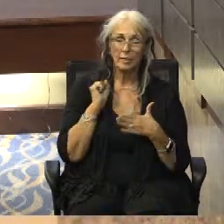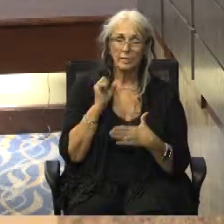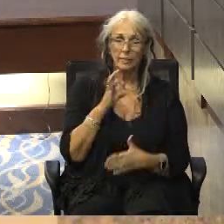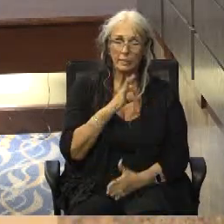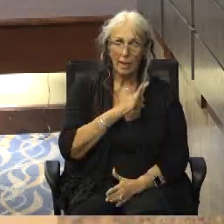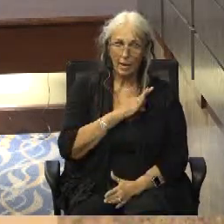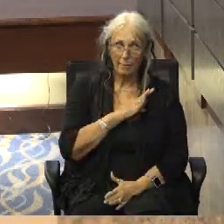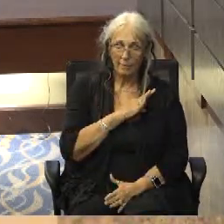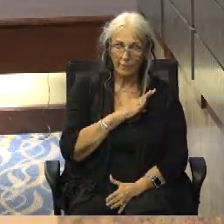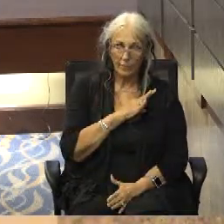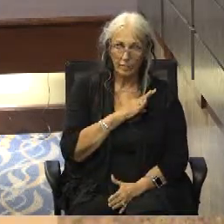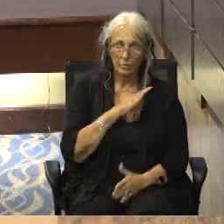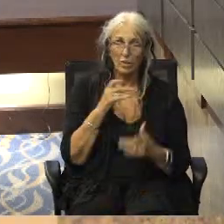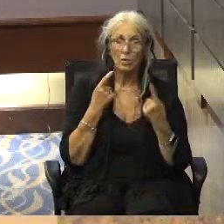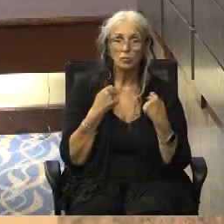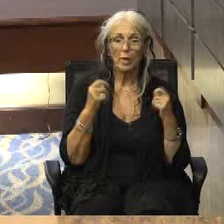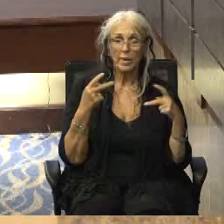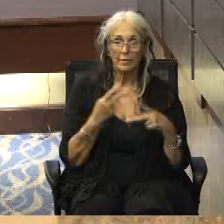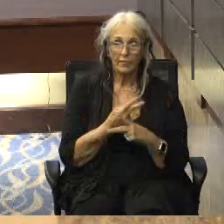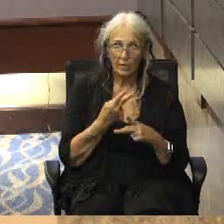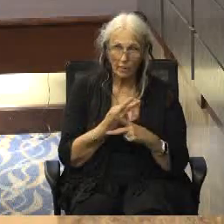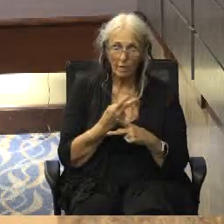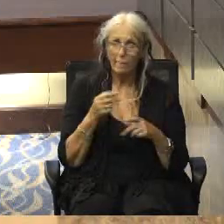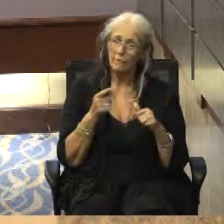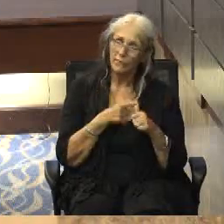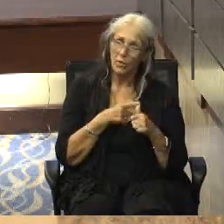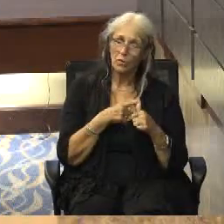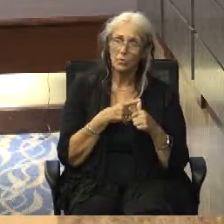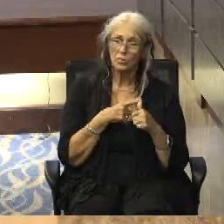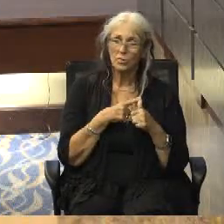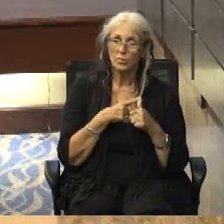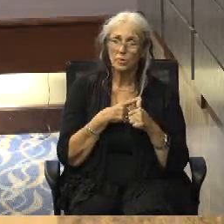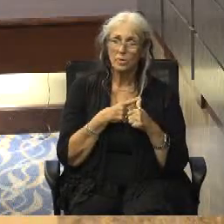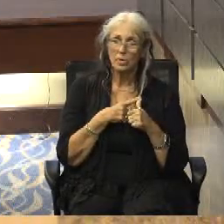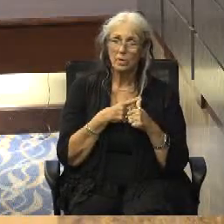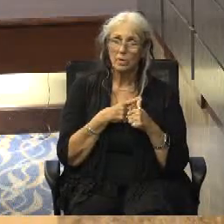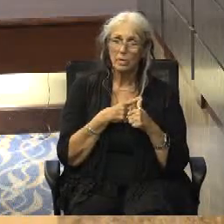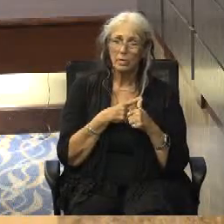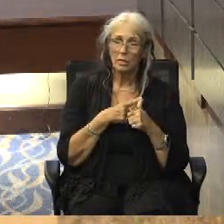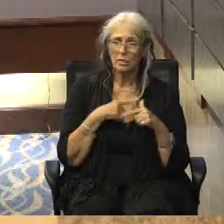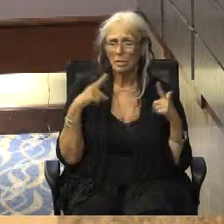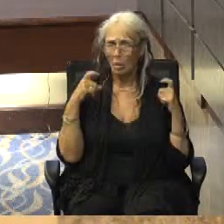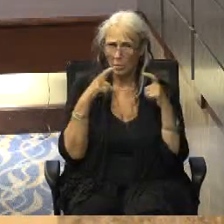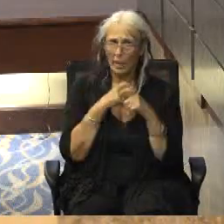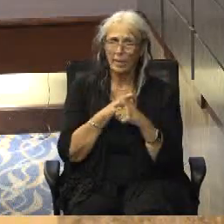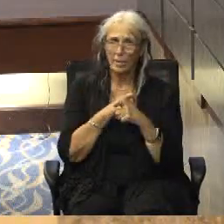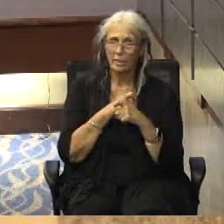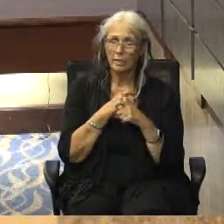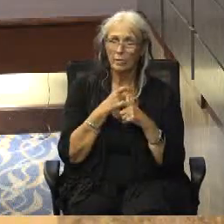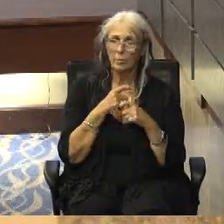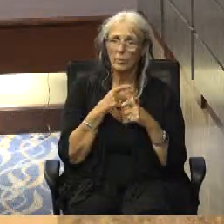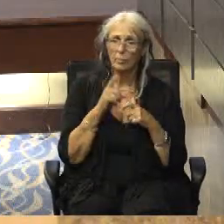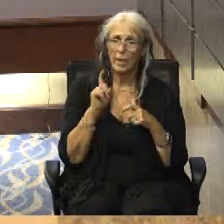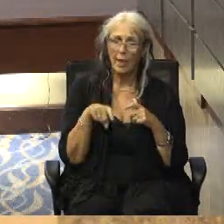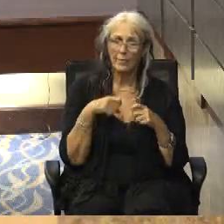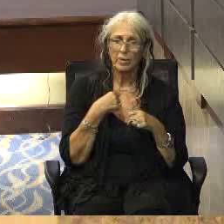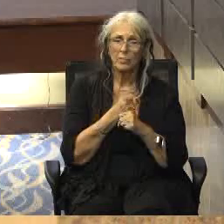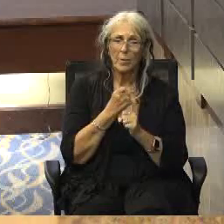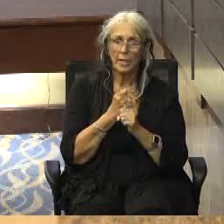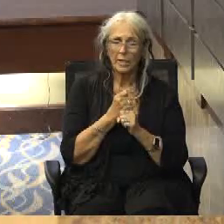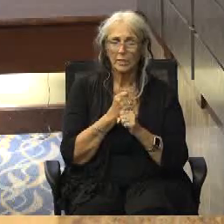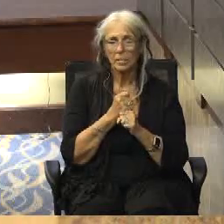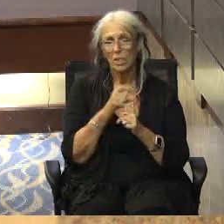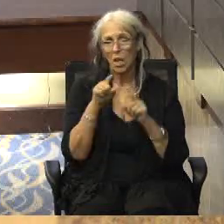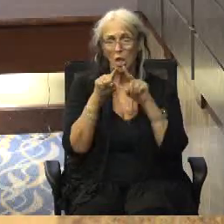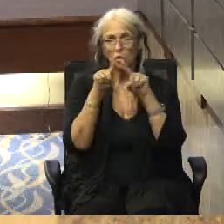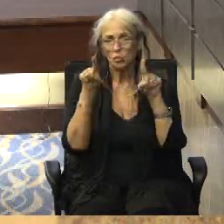staff's trying to figure out how to best, first of all, the regs were fairly complex. And you had to make a square peg fit into